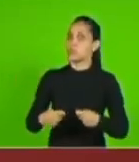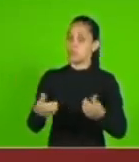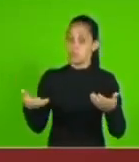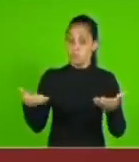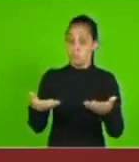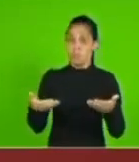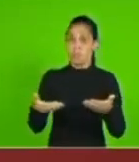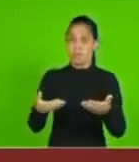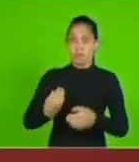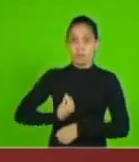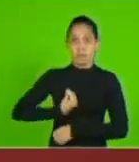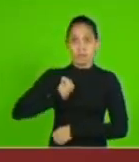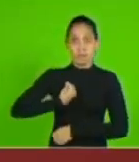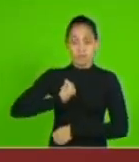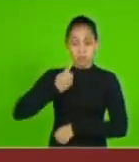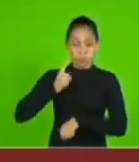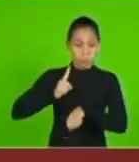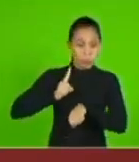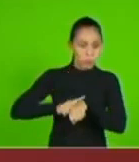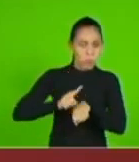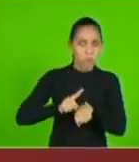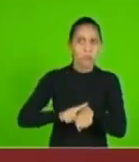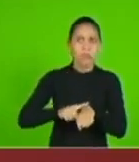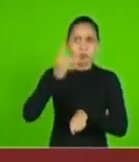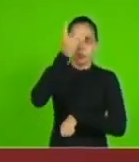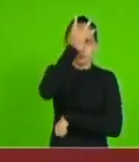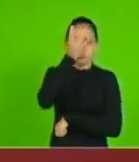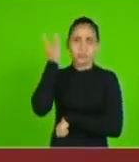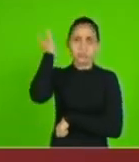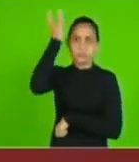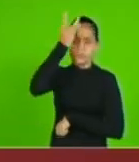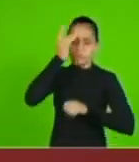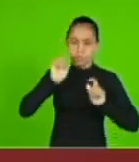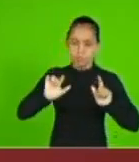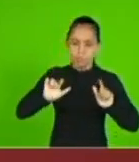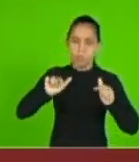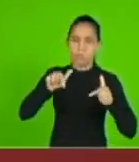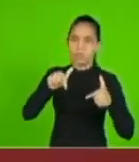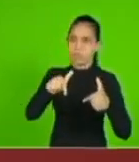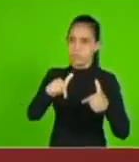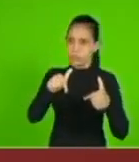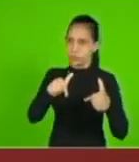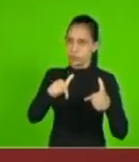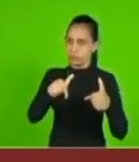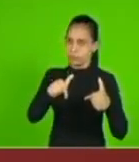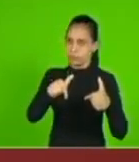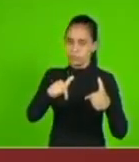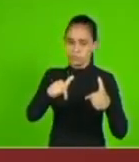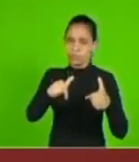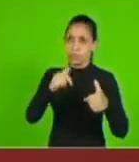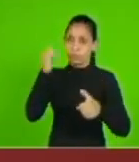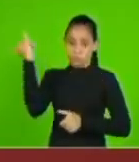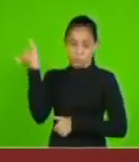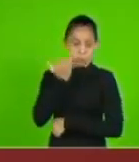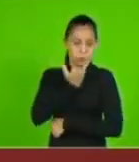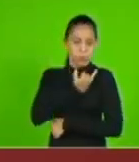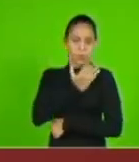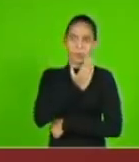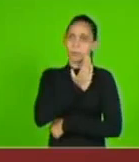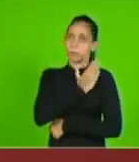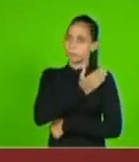living a moment in where the Holy Spirit is speaking to the hearts of the church, where